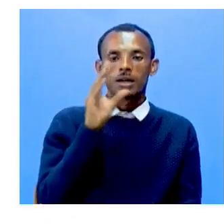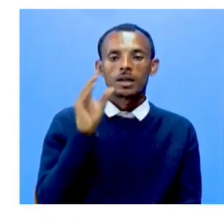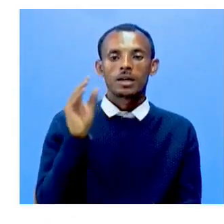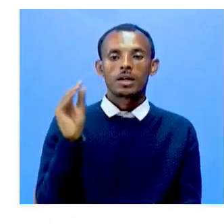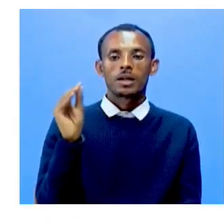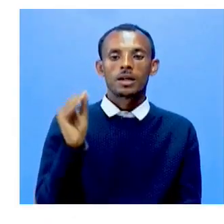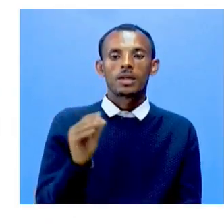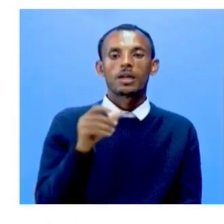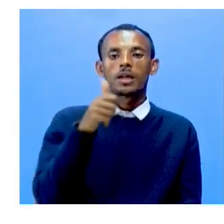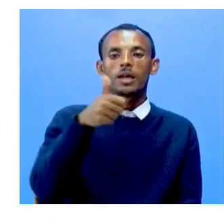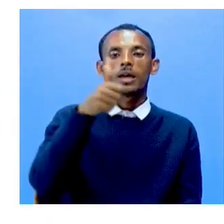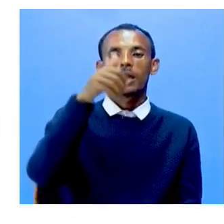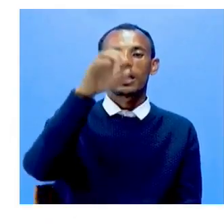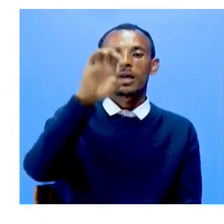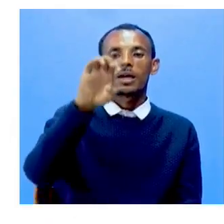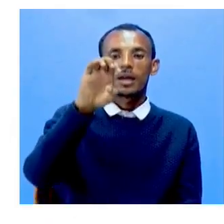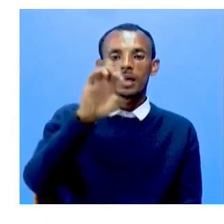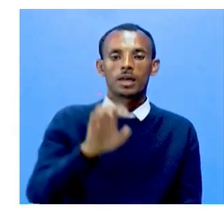and AE